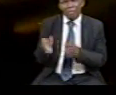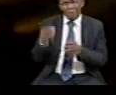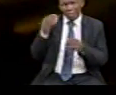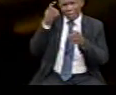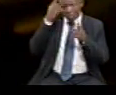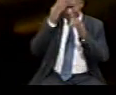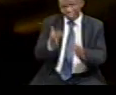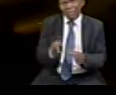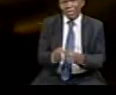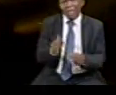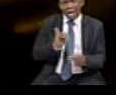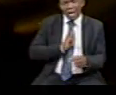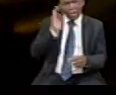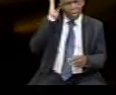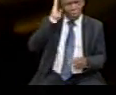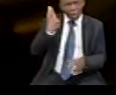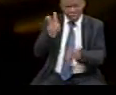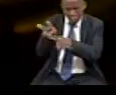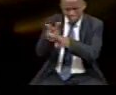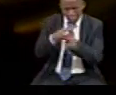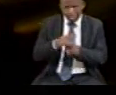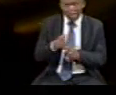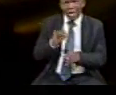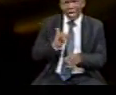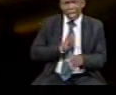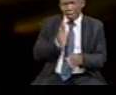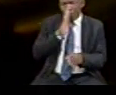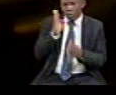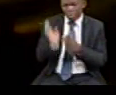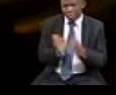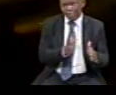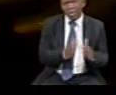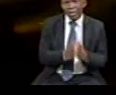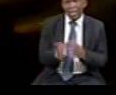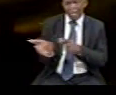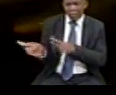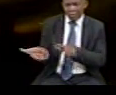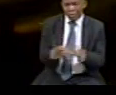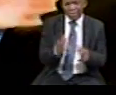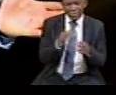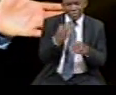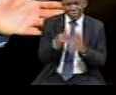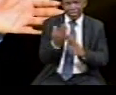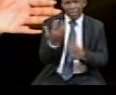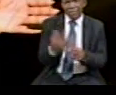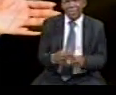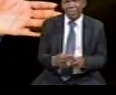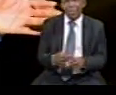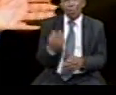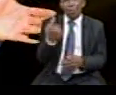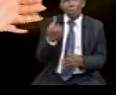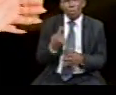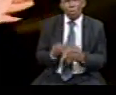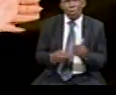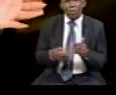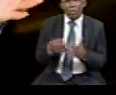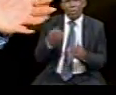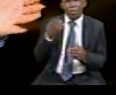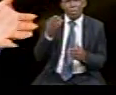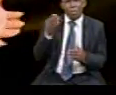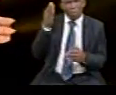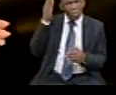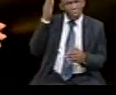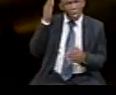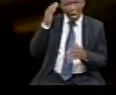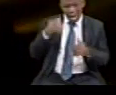mind, I am going to watch. I am going to prepare. I'm going to be ready. You'll be ready in Jesus' name. What are you going to,